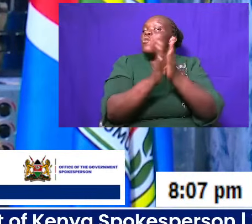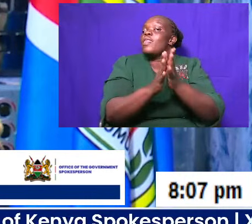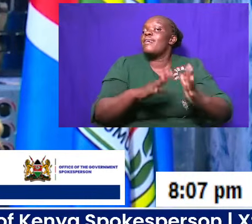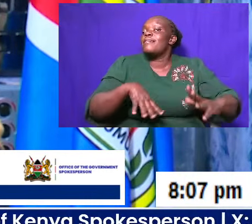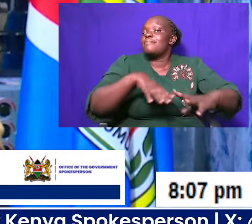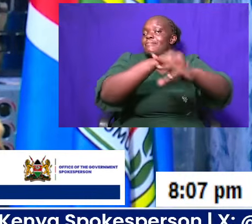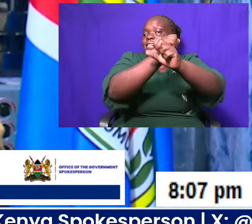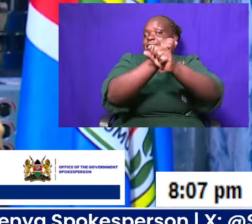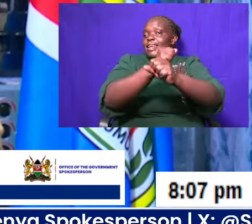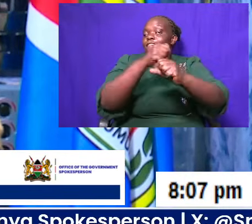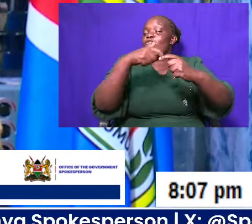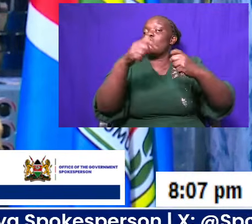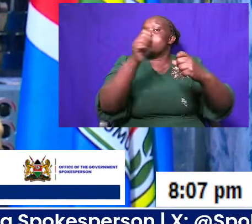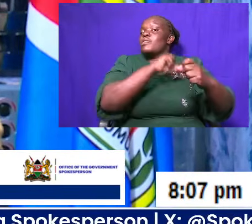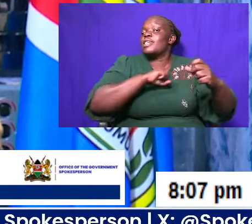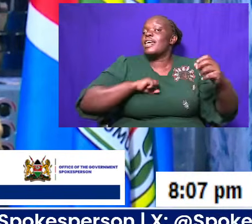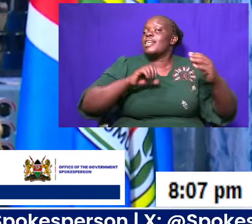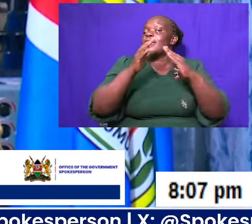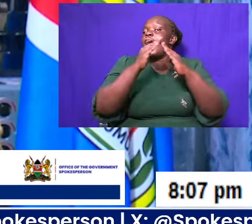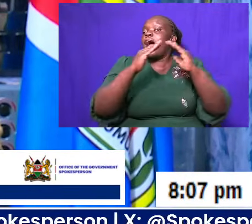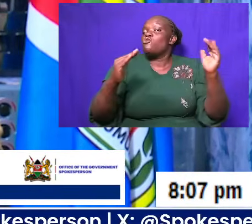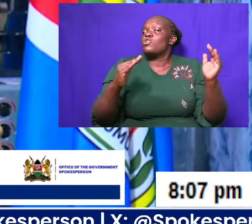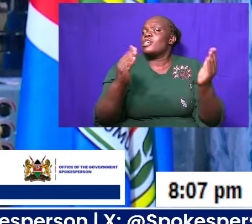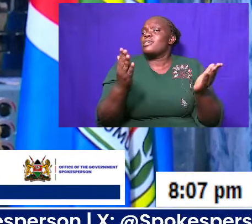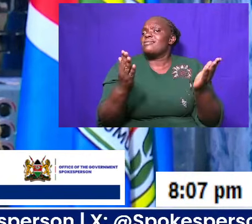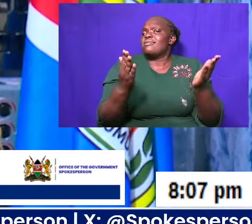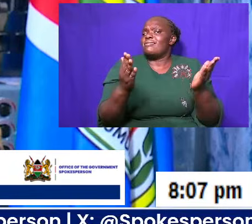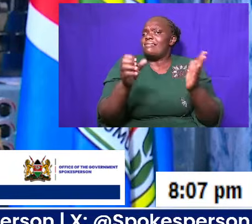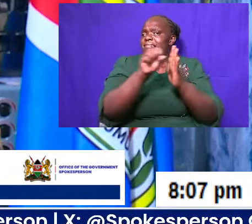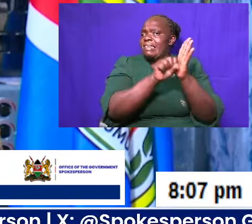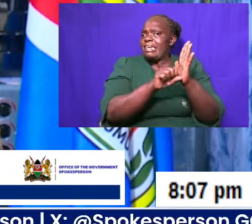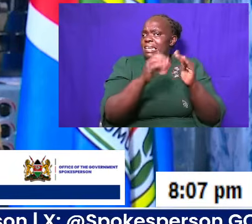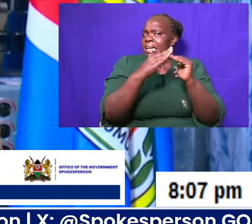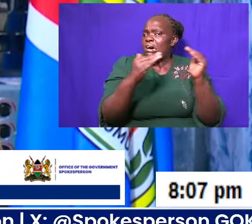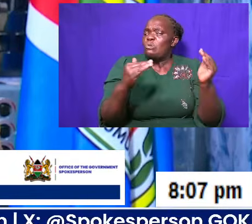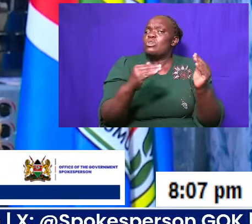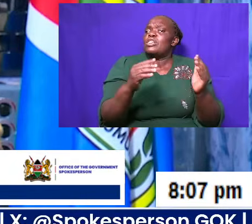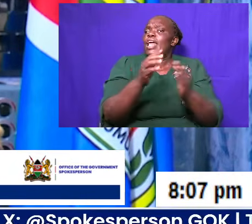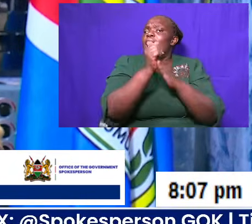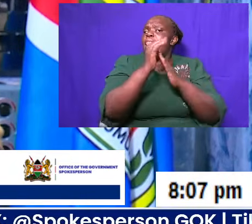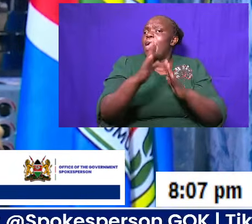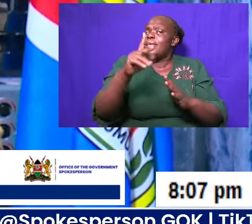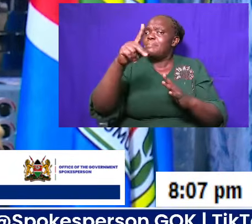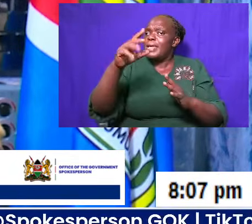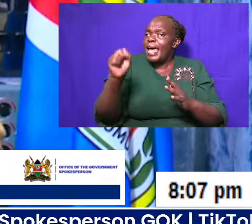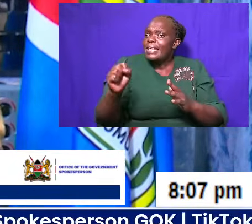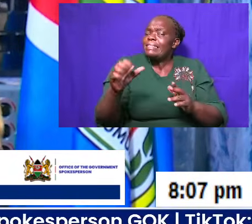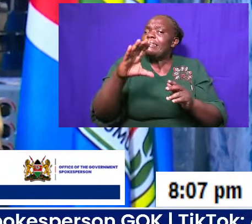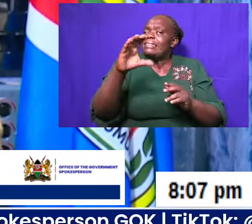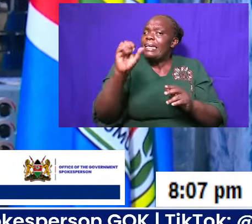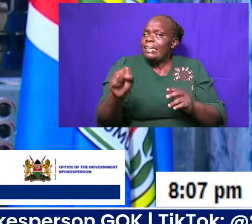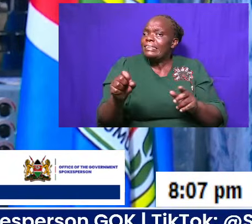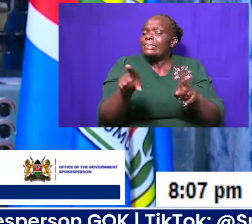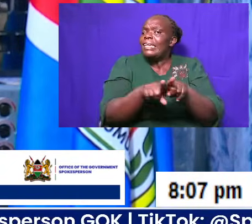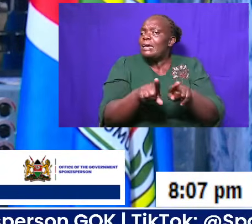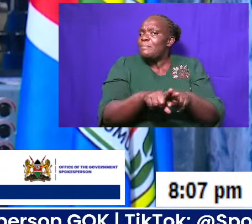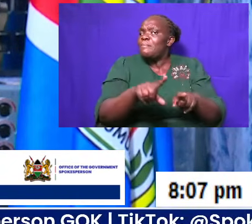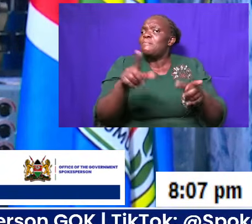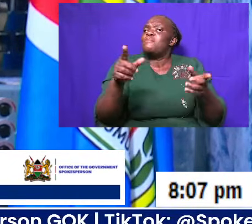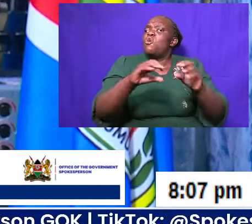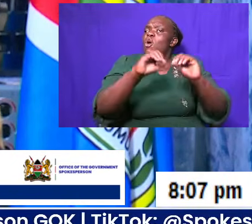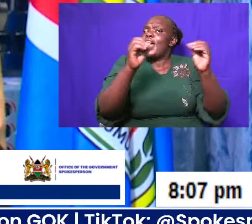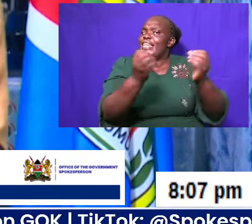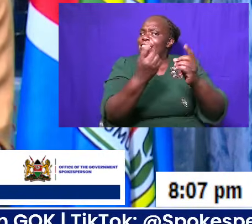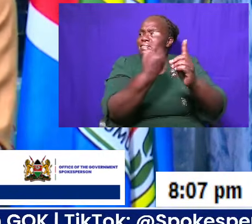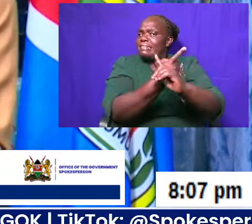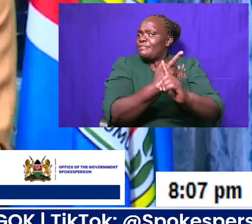from State House with leaders, from ministers, CSS, PSS, chairman of parastatals, directors, and it